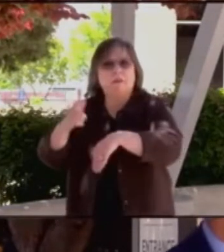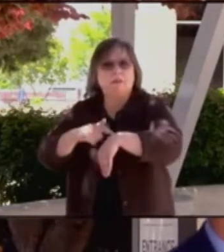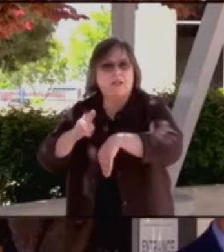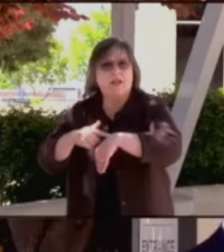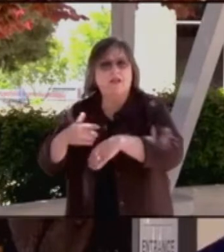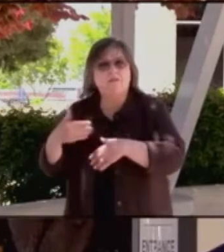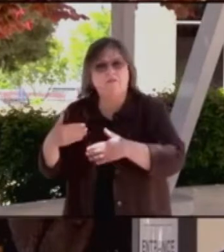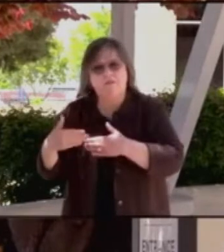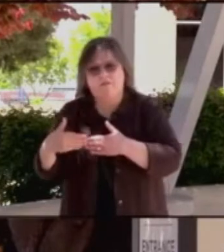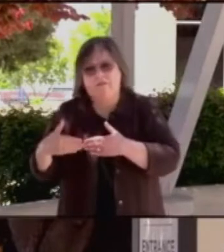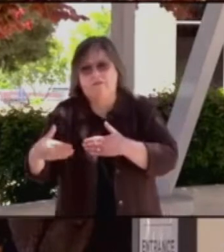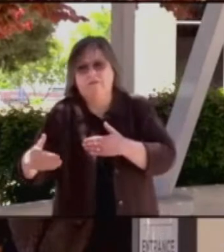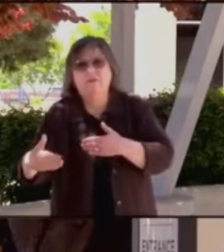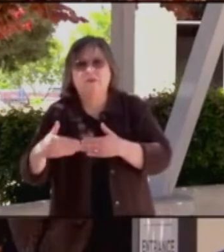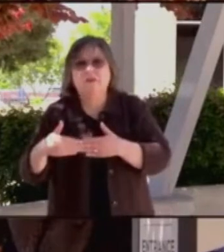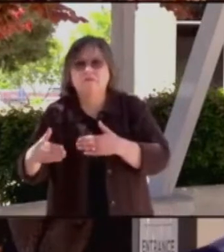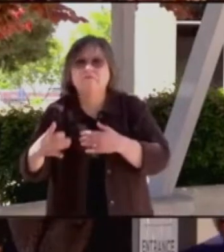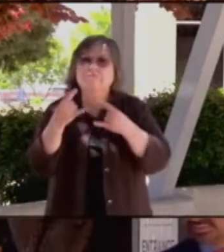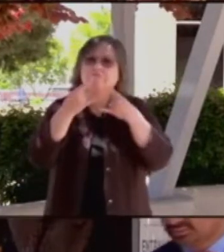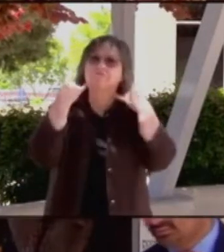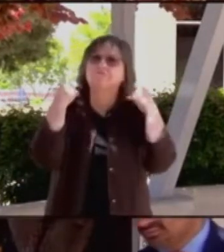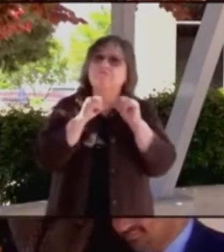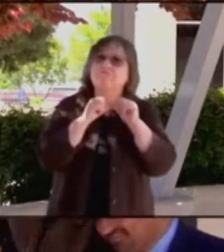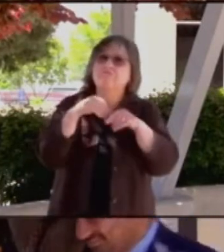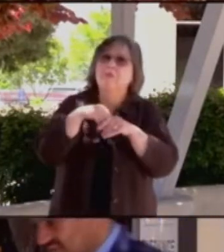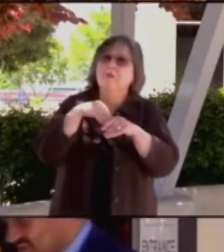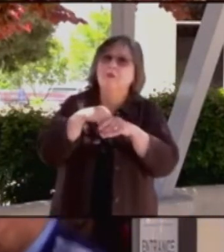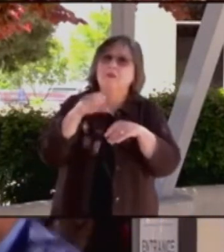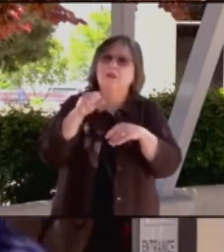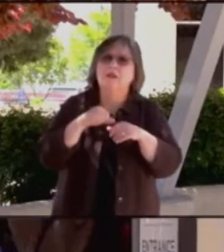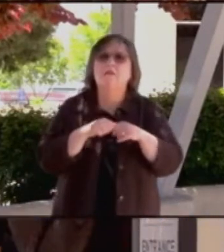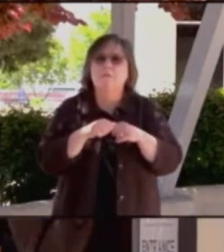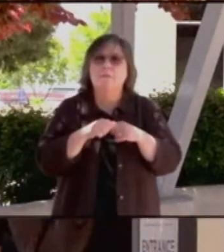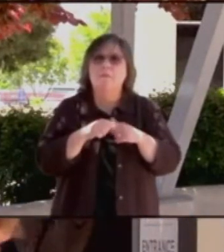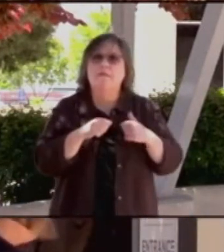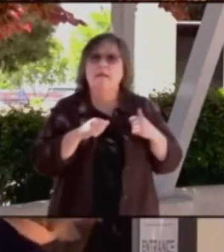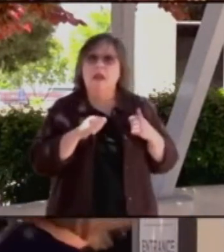look from a staff that doesn't have